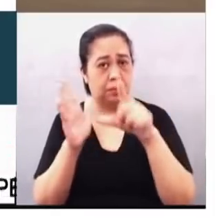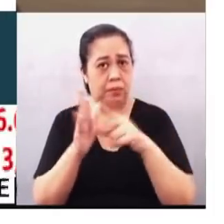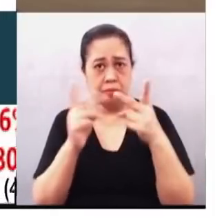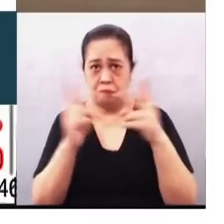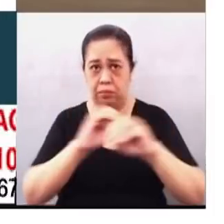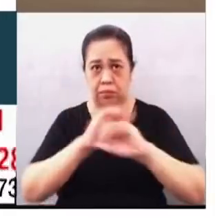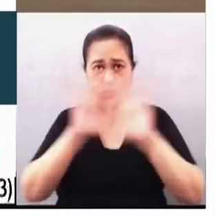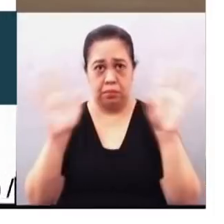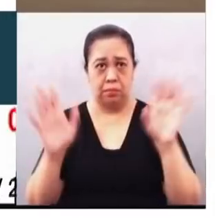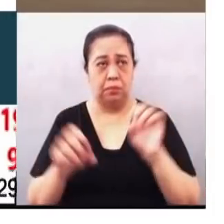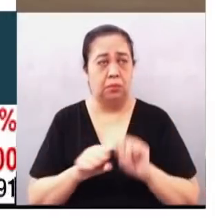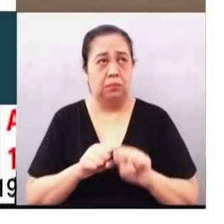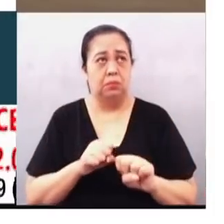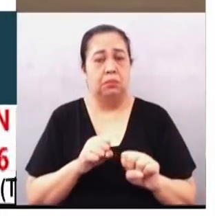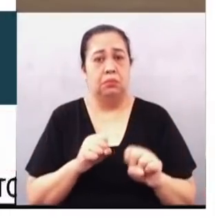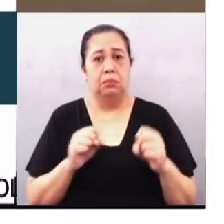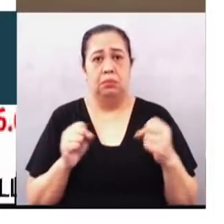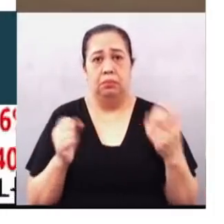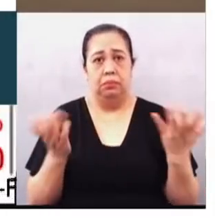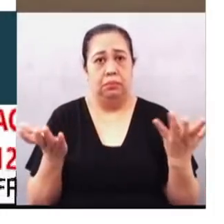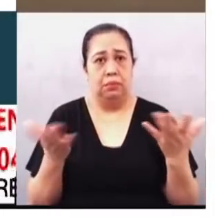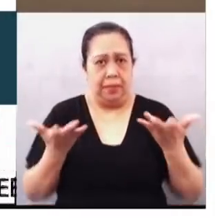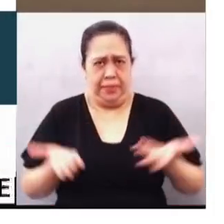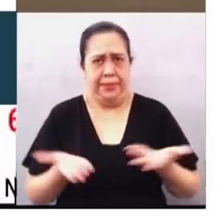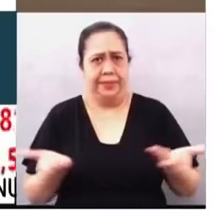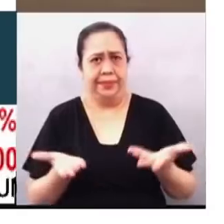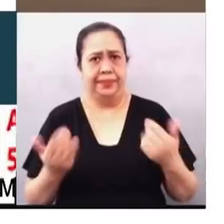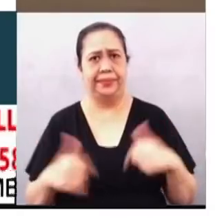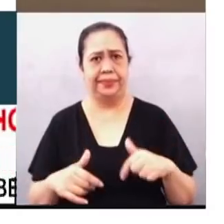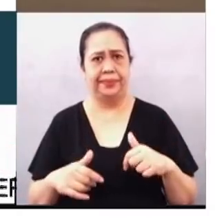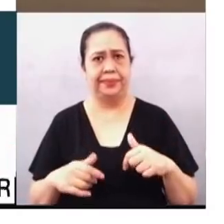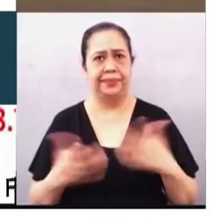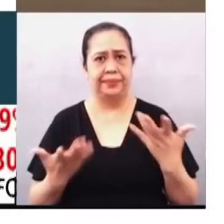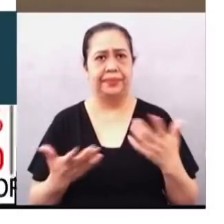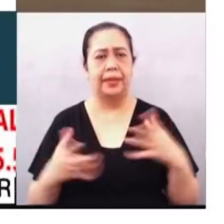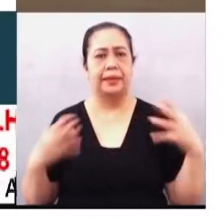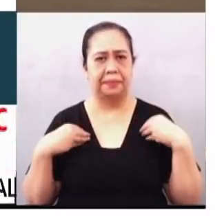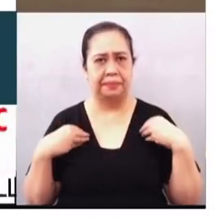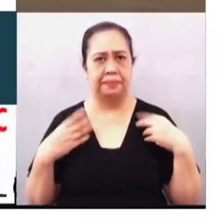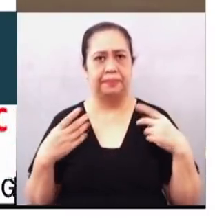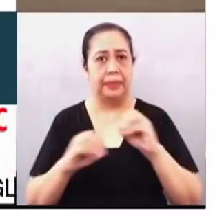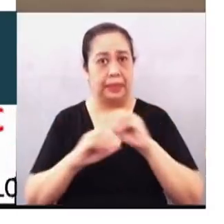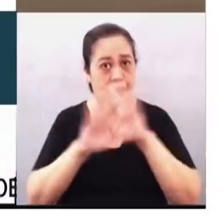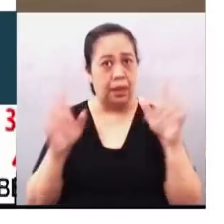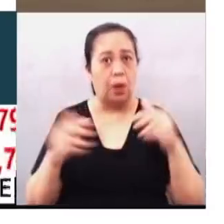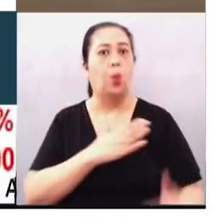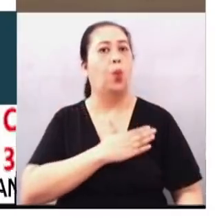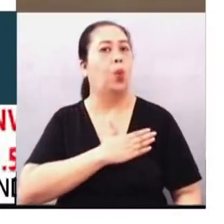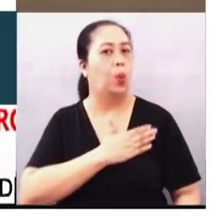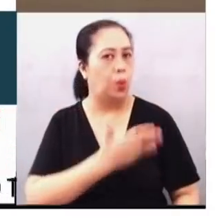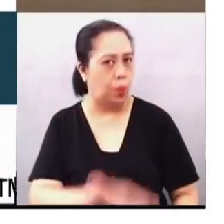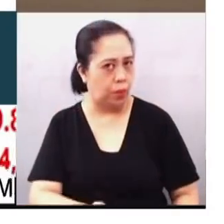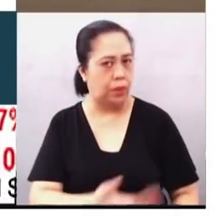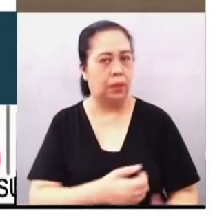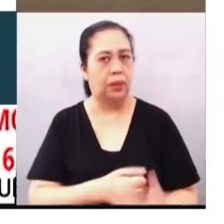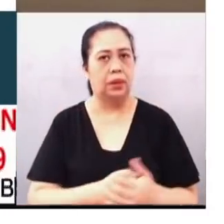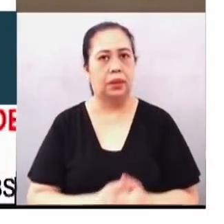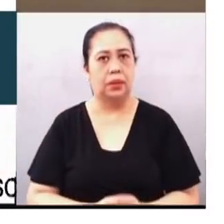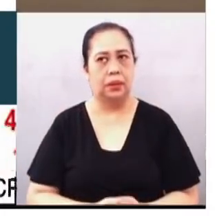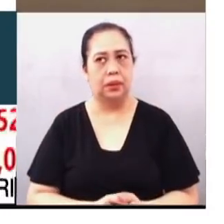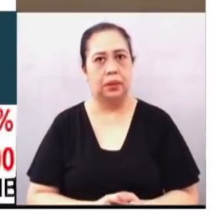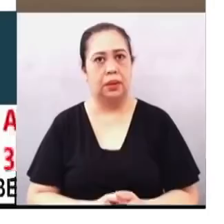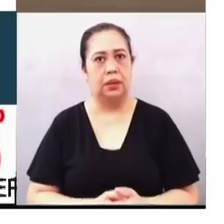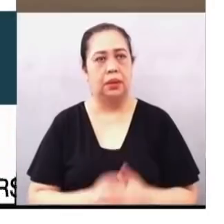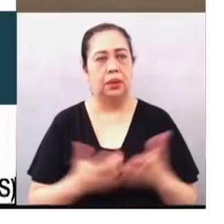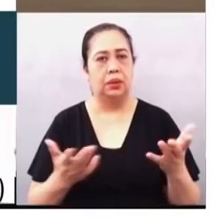So, andito ako. As I've said, I'm a team player. I am willing to place